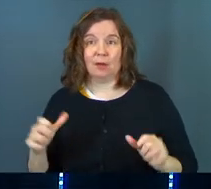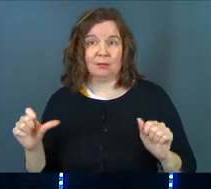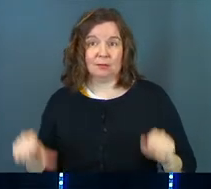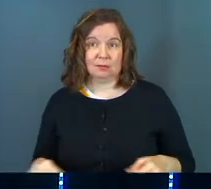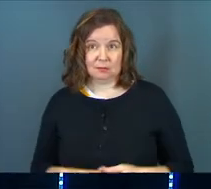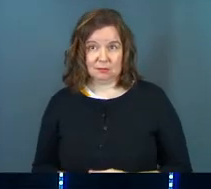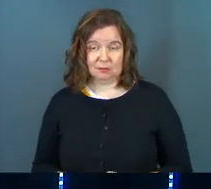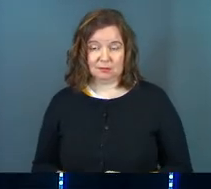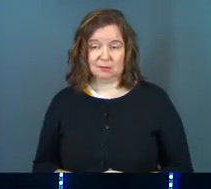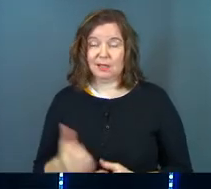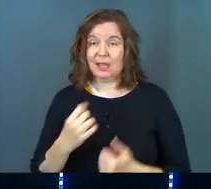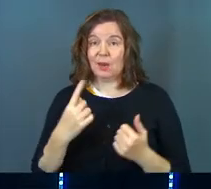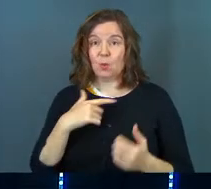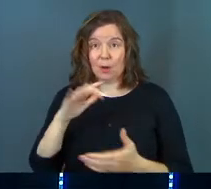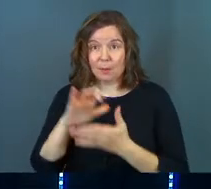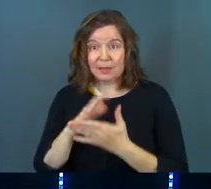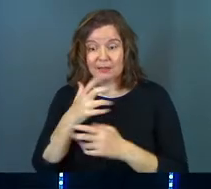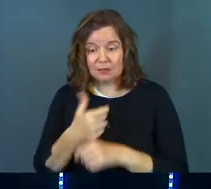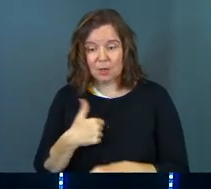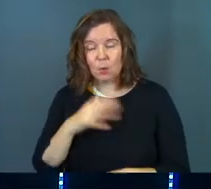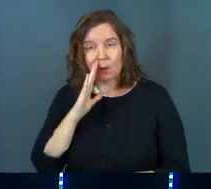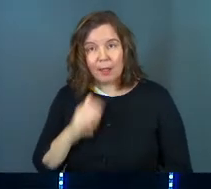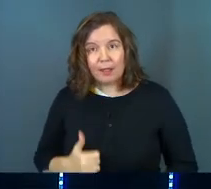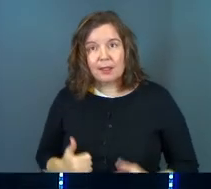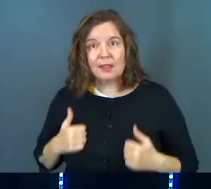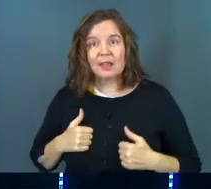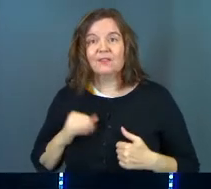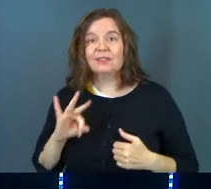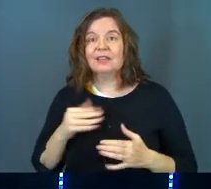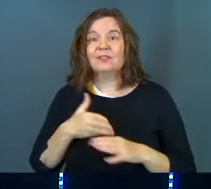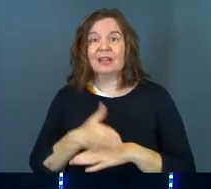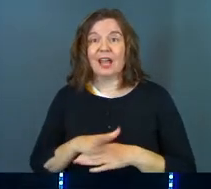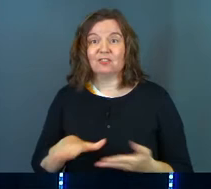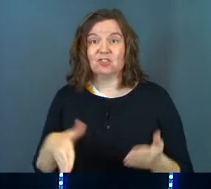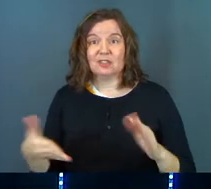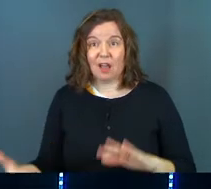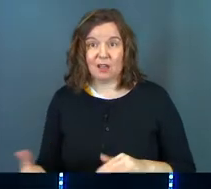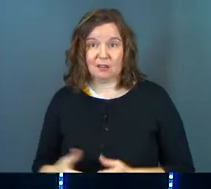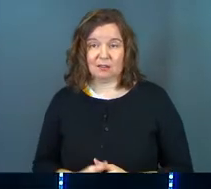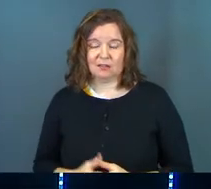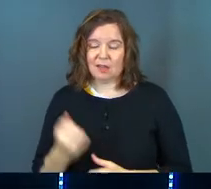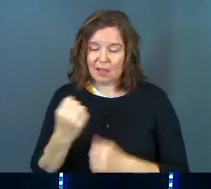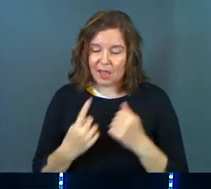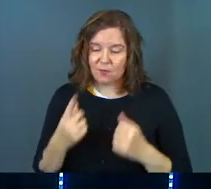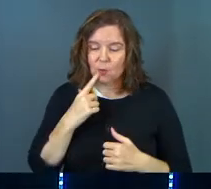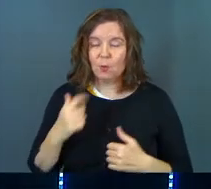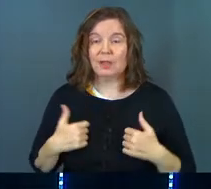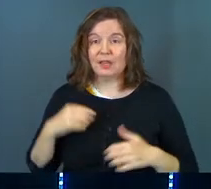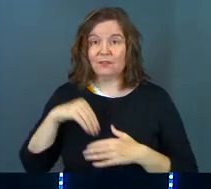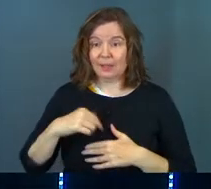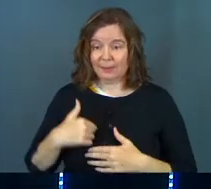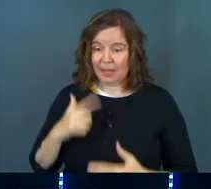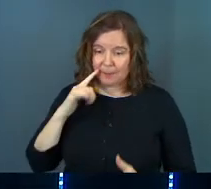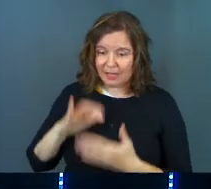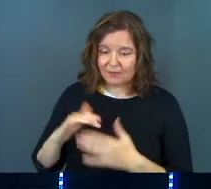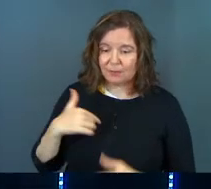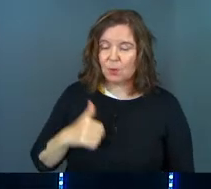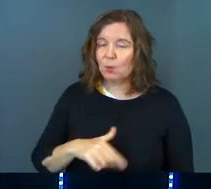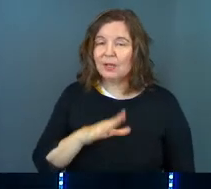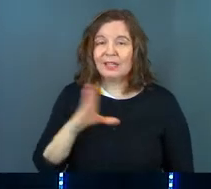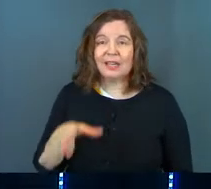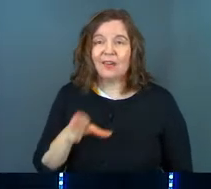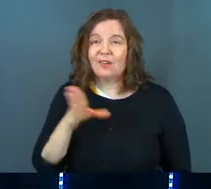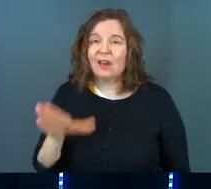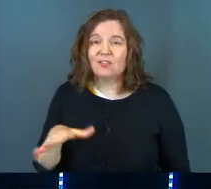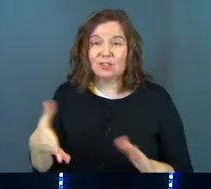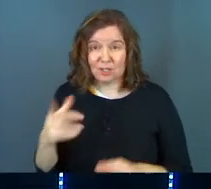want. Anyone who believes in me will live even after dying. Everyone who lives in me and believes in me will